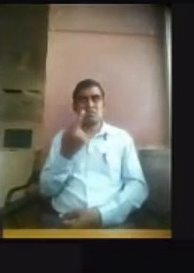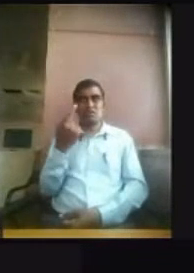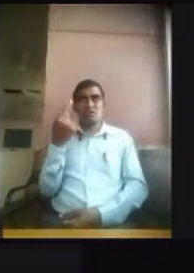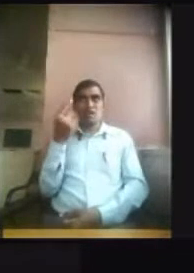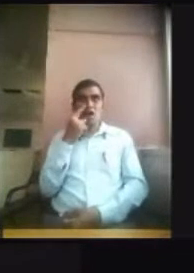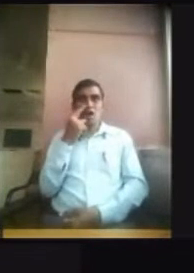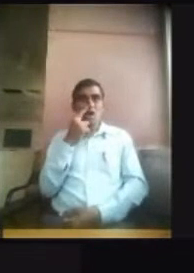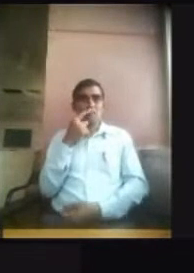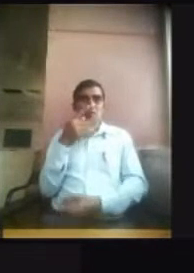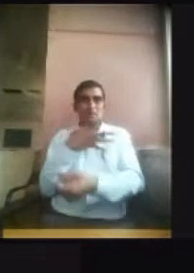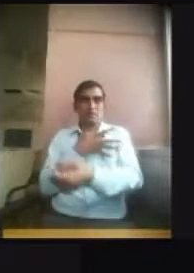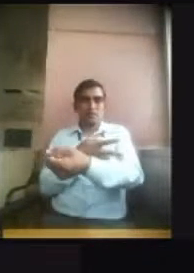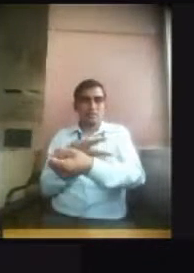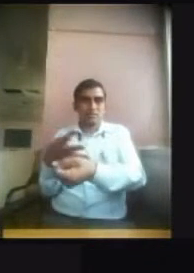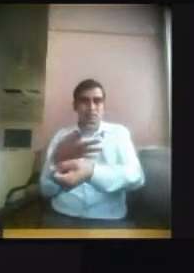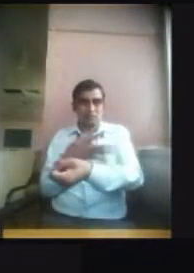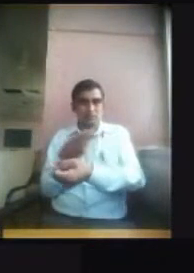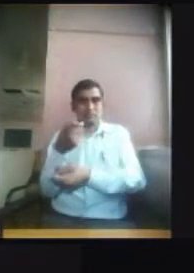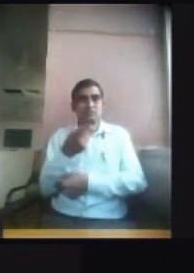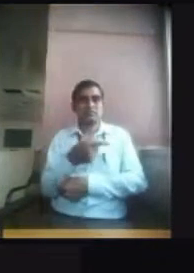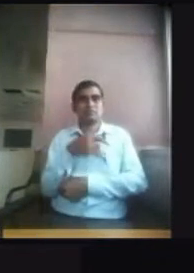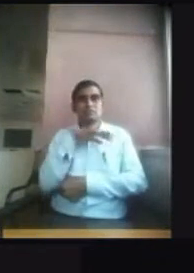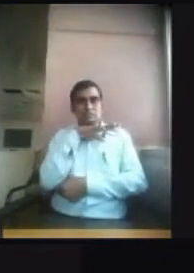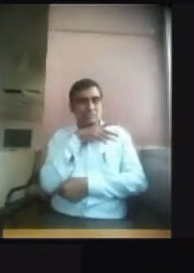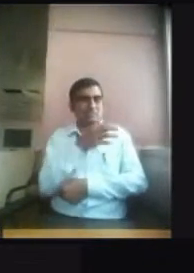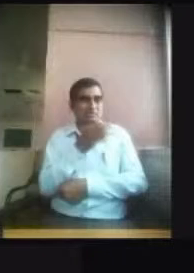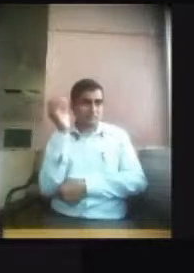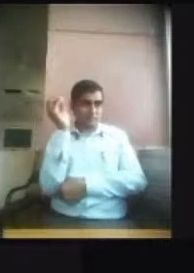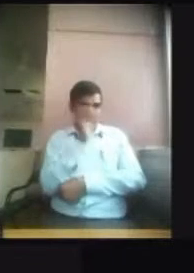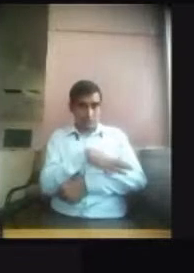In this case of pandemic,